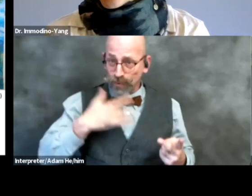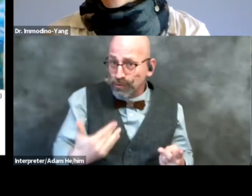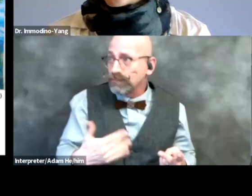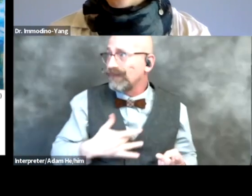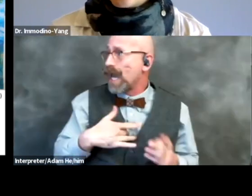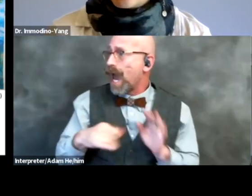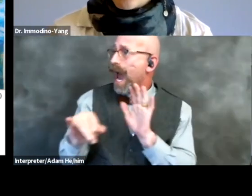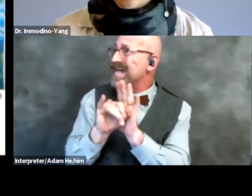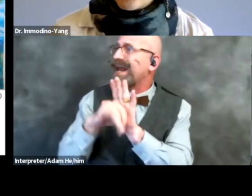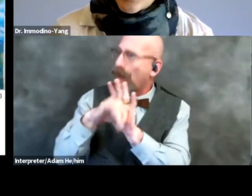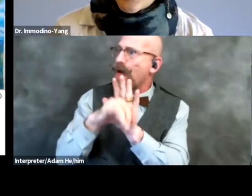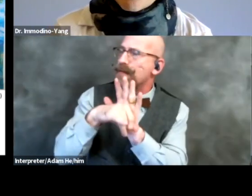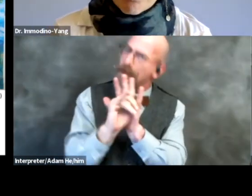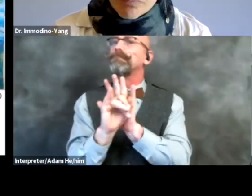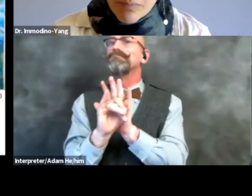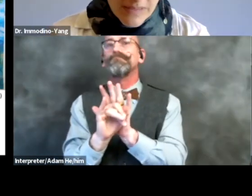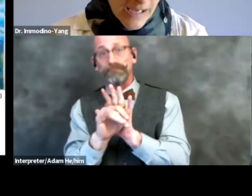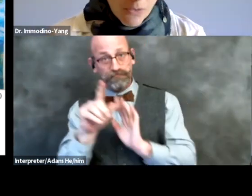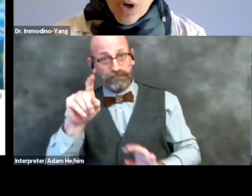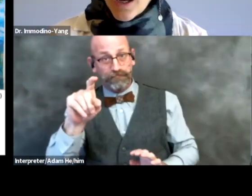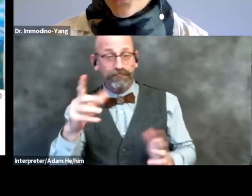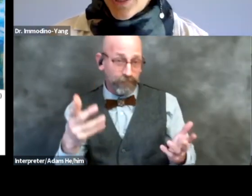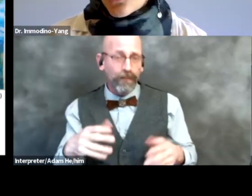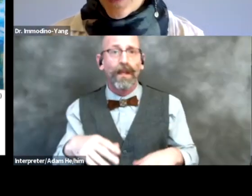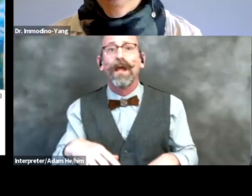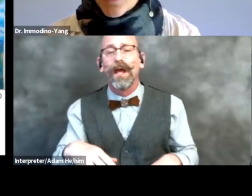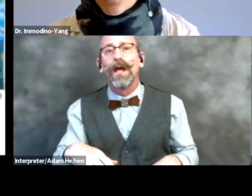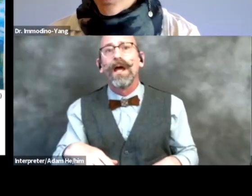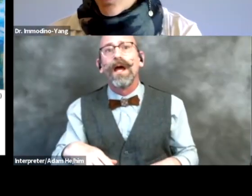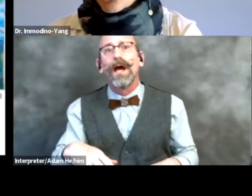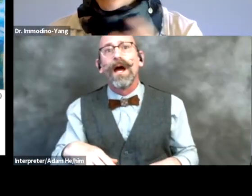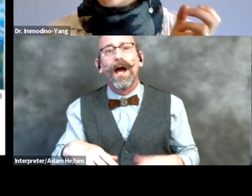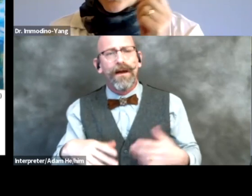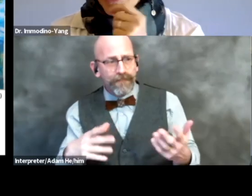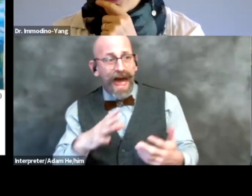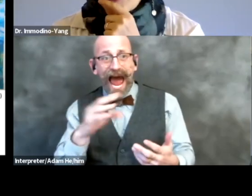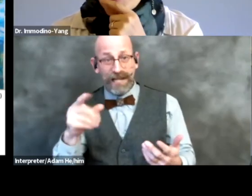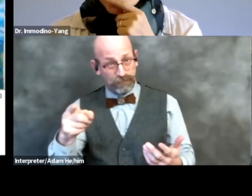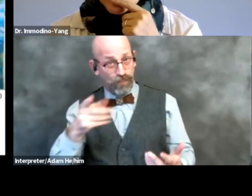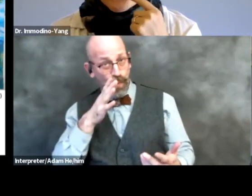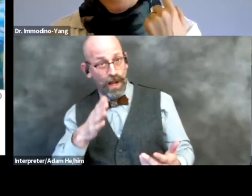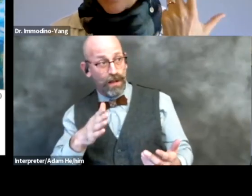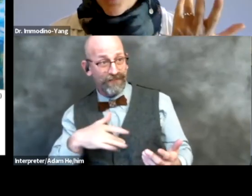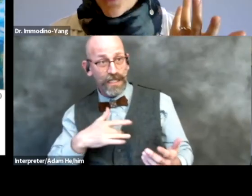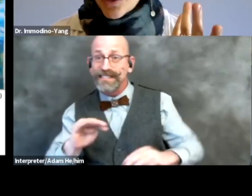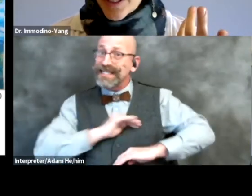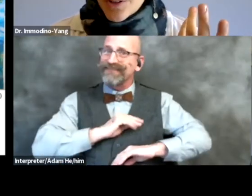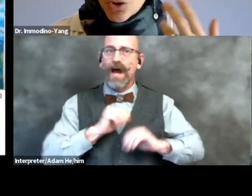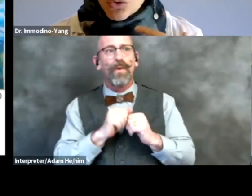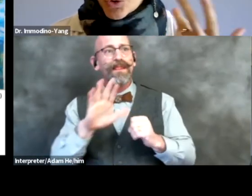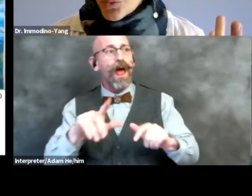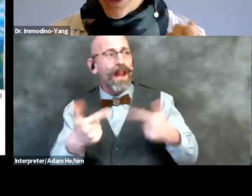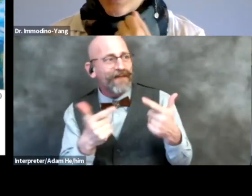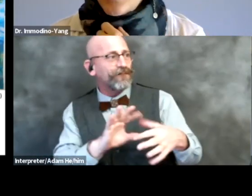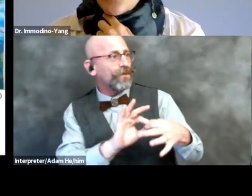in the Ericksonian terms, how satisfied they are with a whole range of relationships in their life, how well they're doing